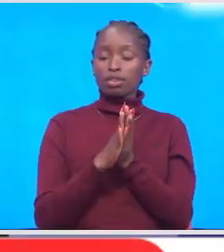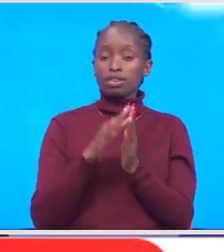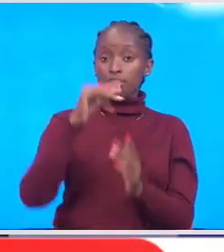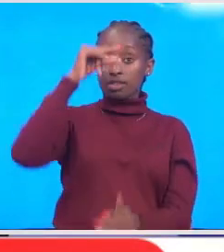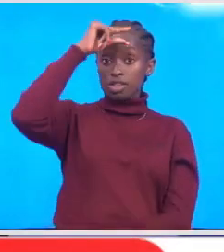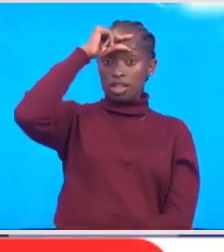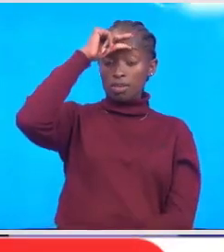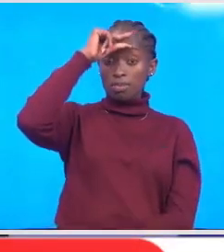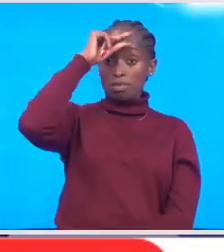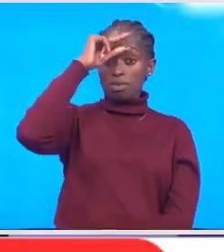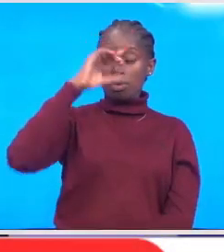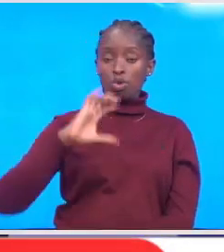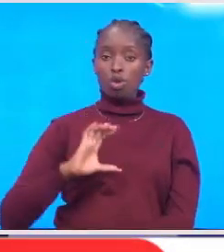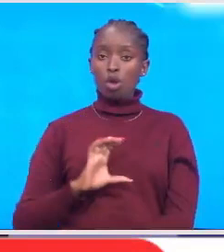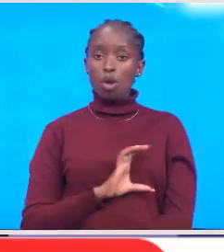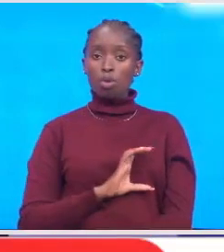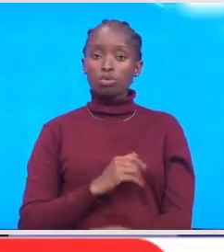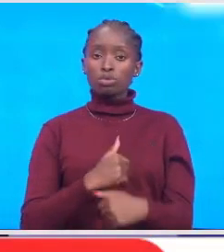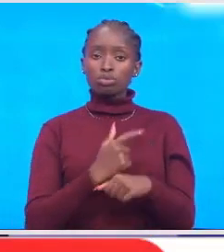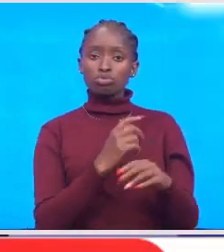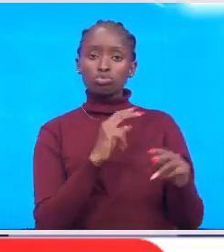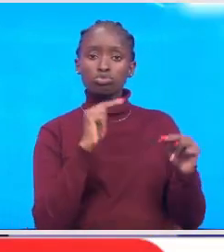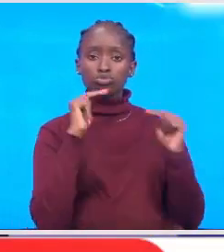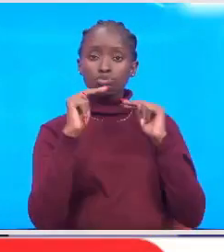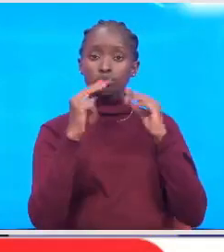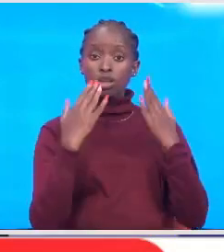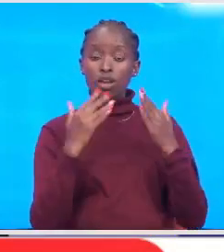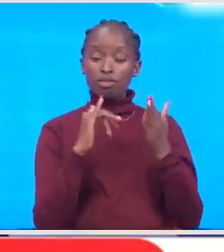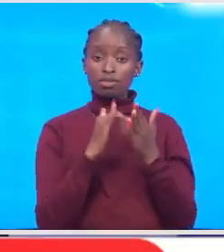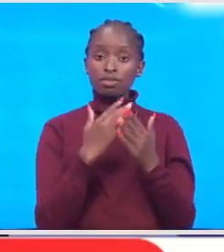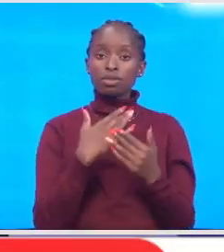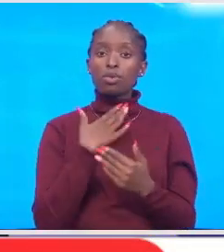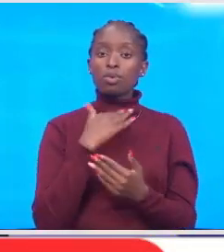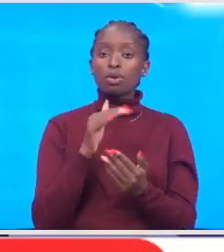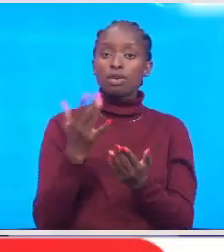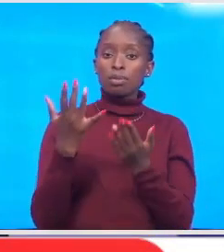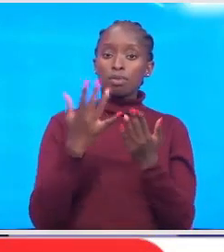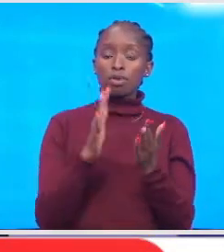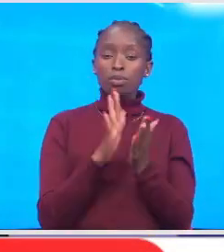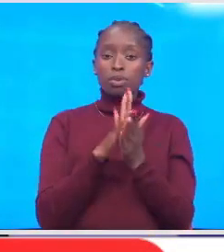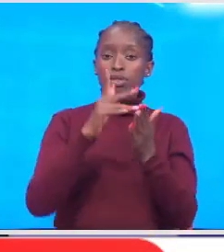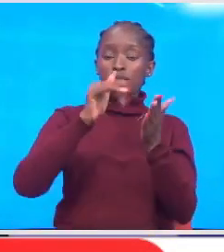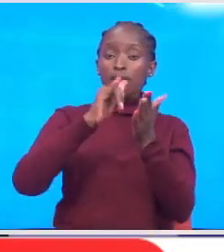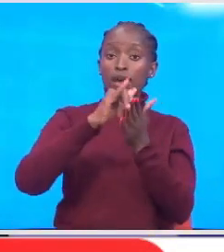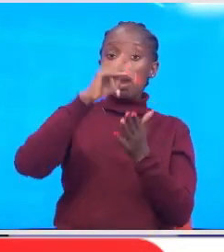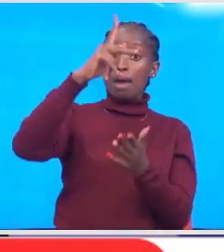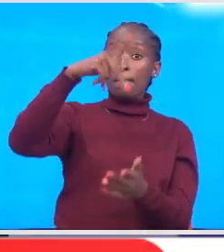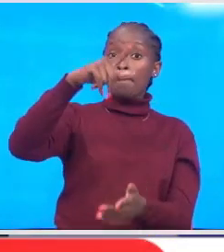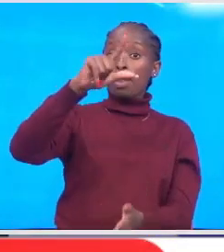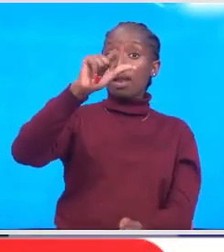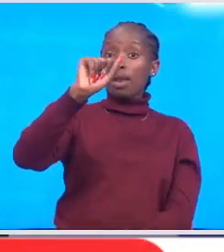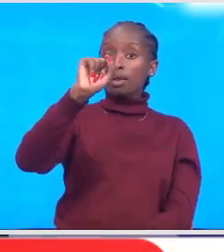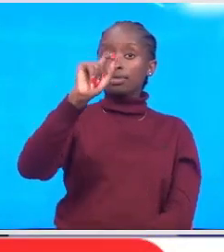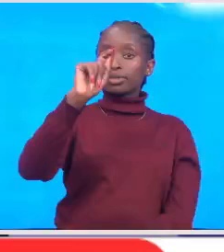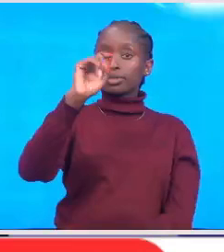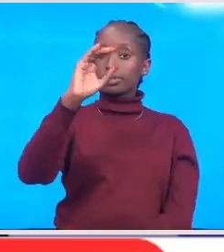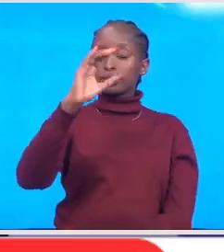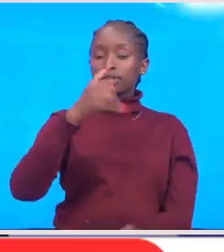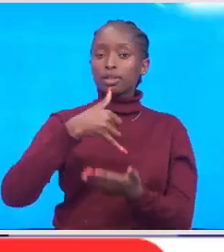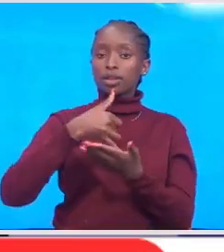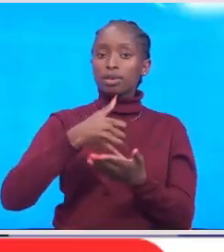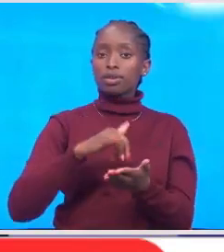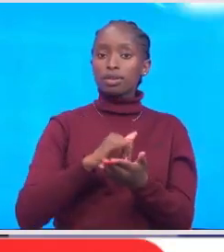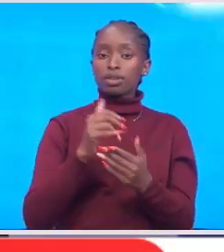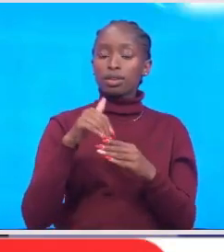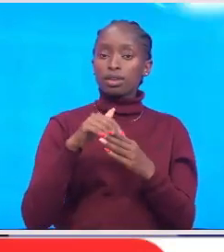Committee to develop an international legally binding instrument on plastic pollution, including in the marine environment. Ahead